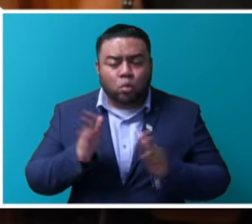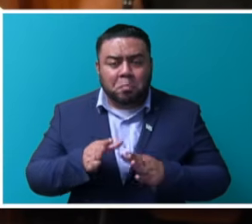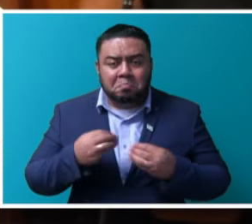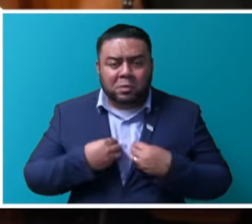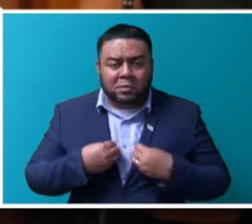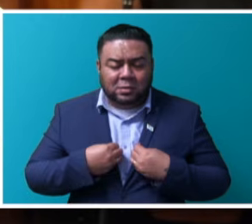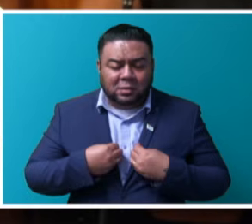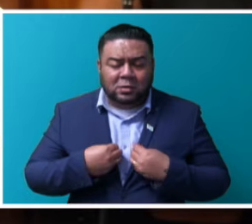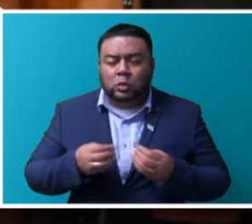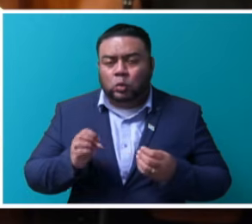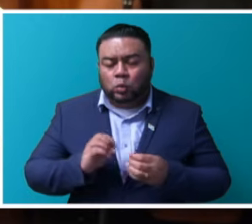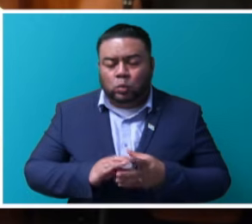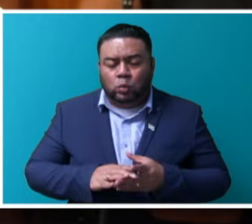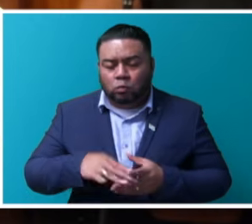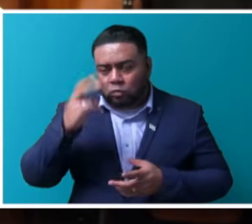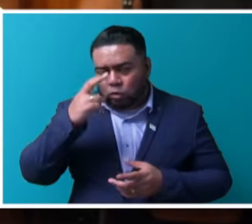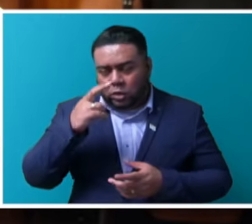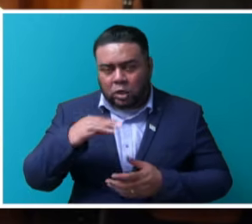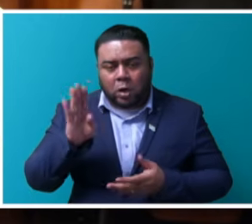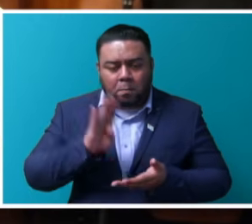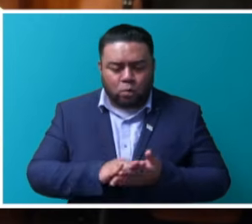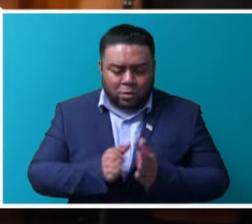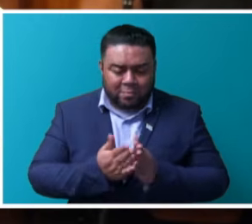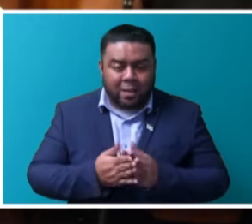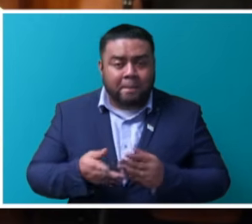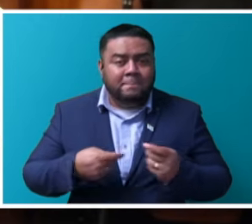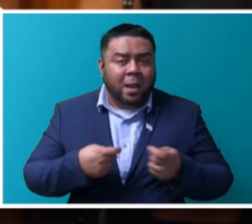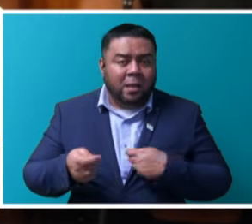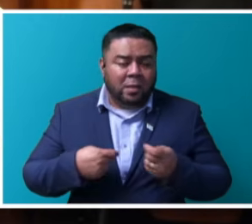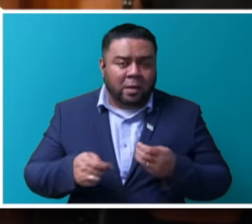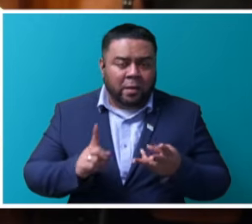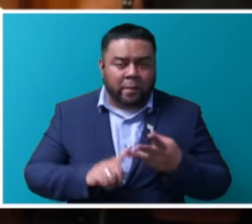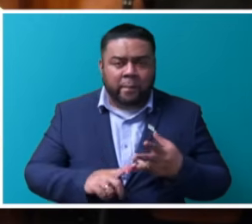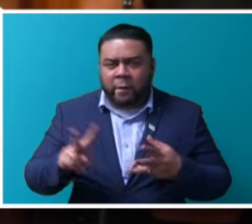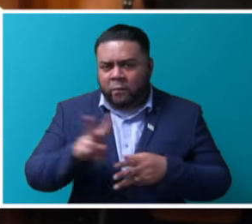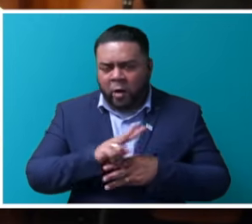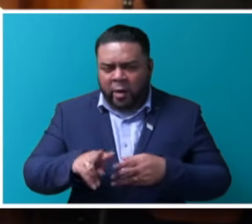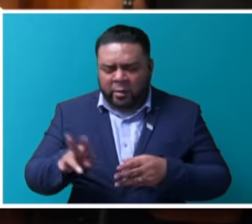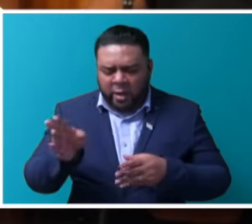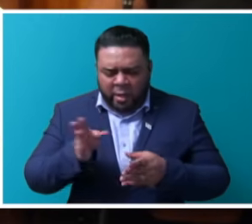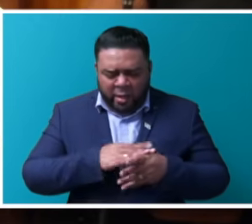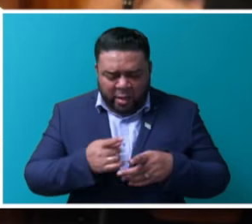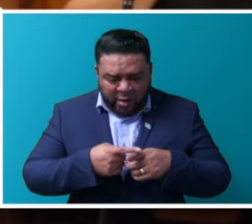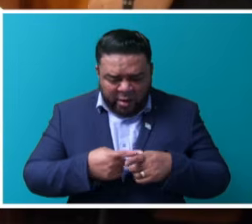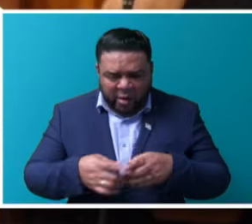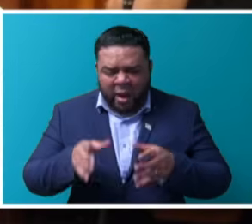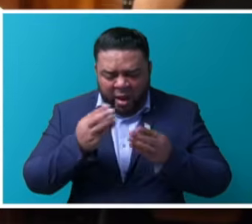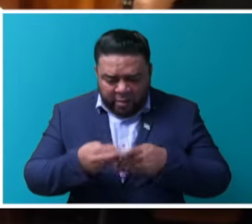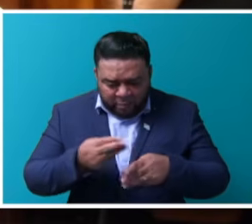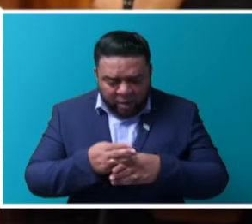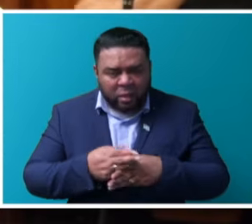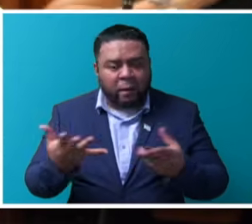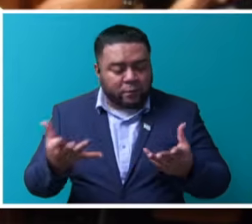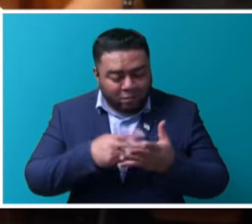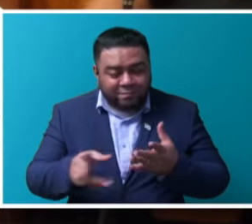100 scholarship grants for training on basics of bookkeeping and marketing. Vocational literacy and numeracy with 1,000 scholarship grants for